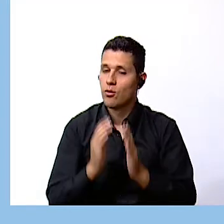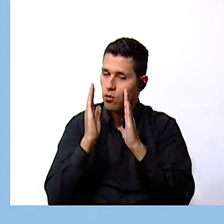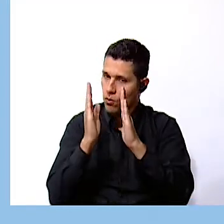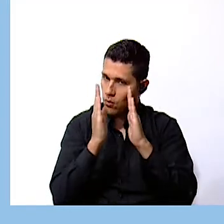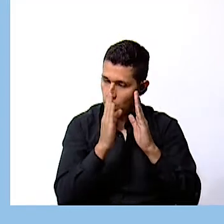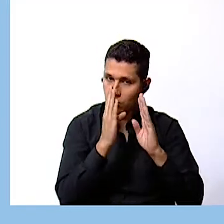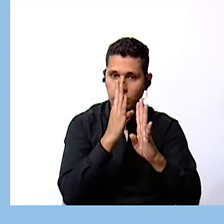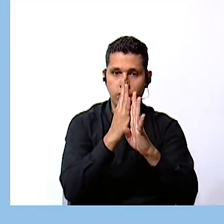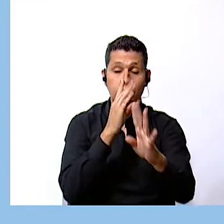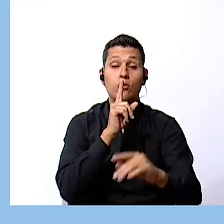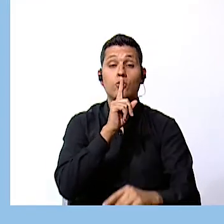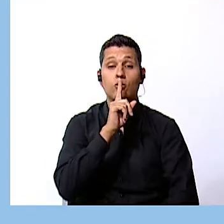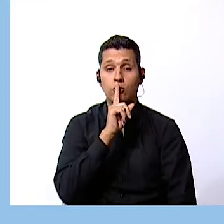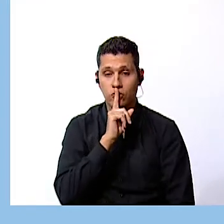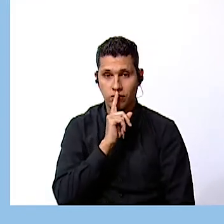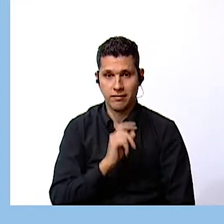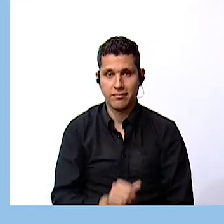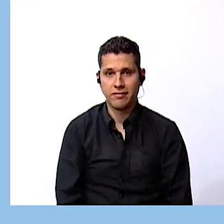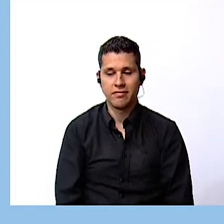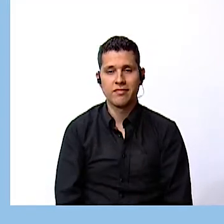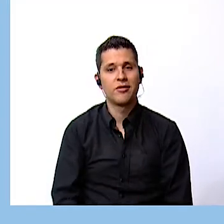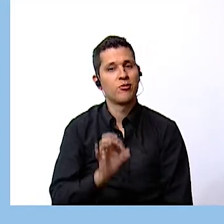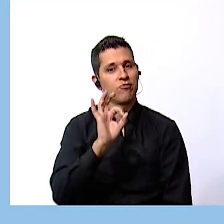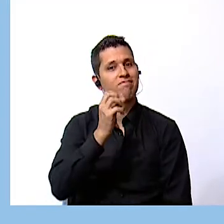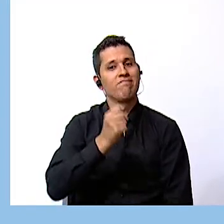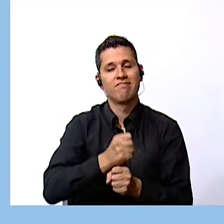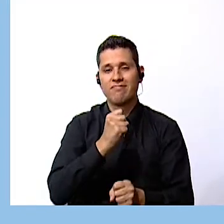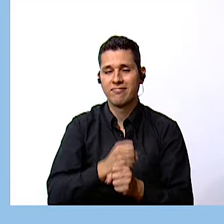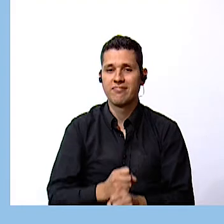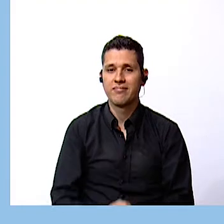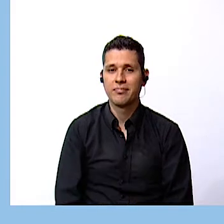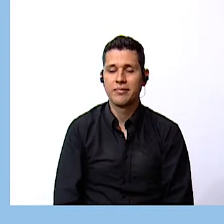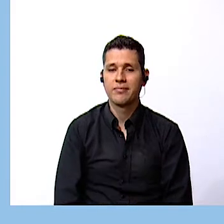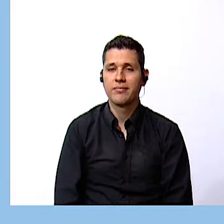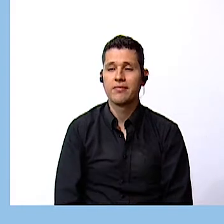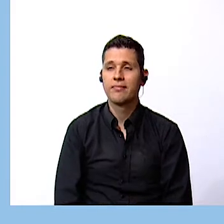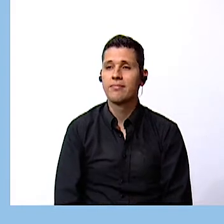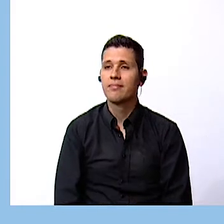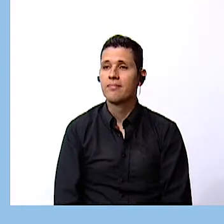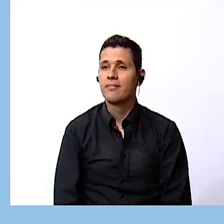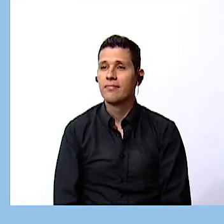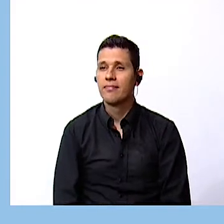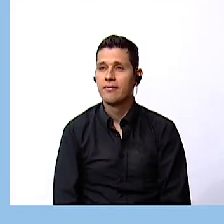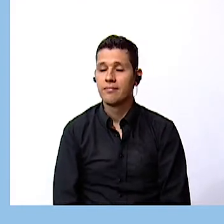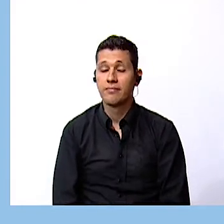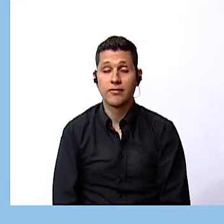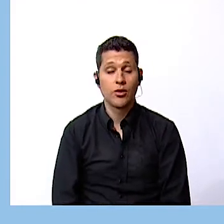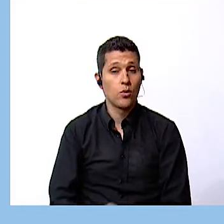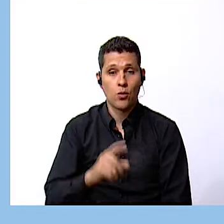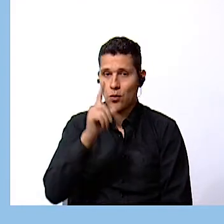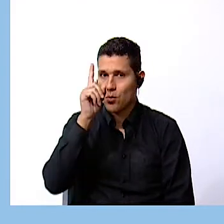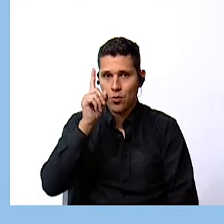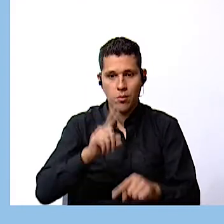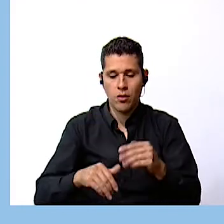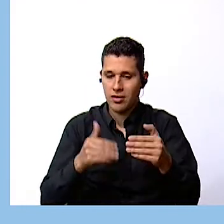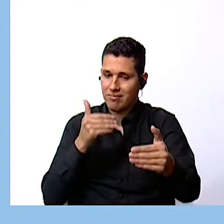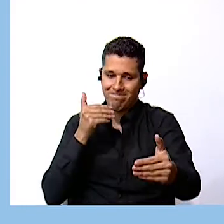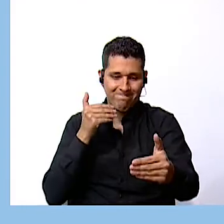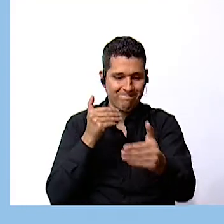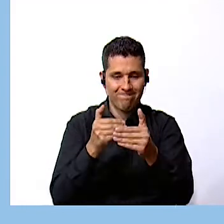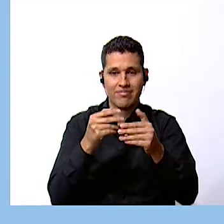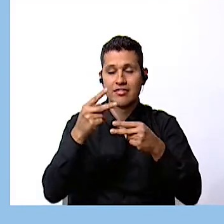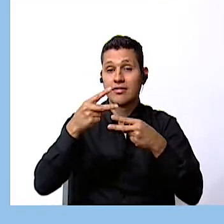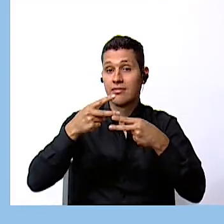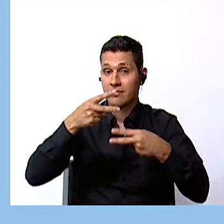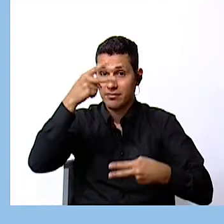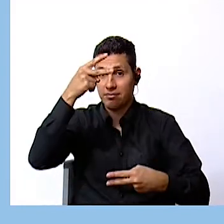en silencio. Good job. And don't stand near the window. No hay que